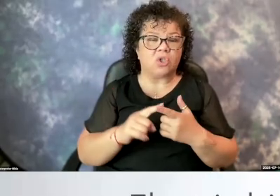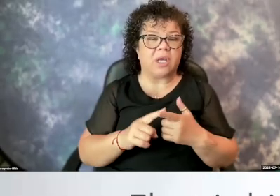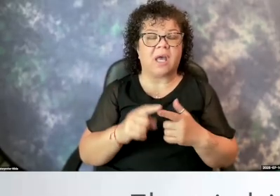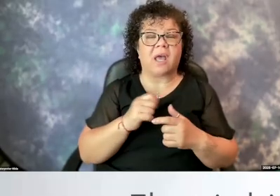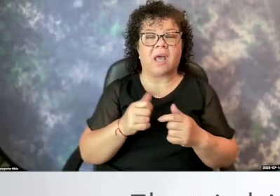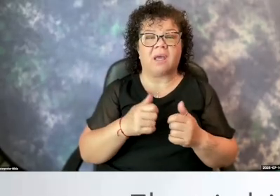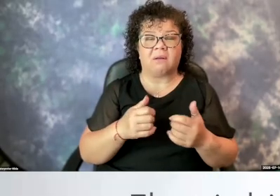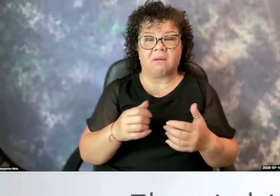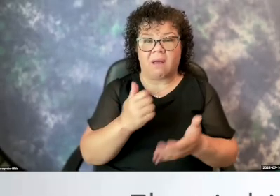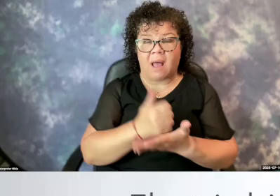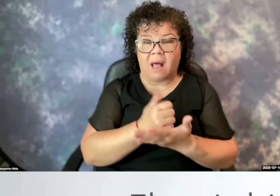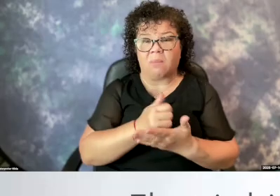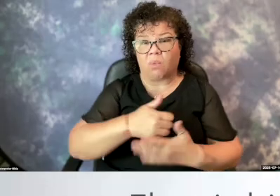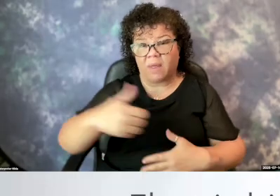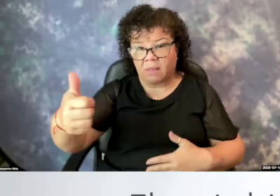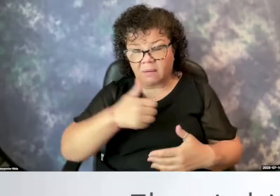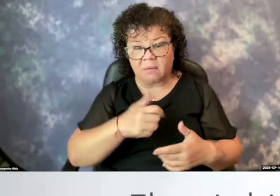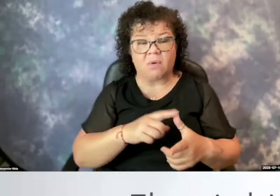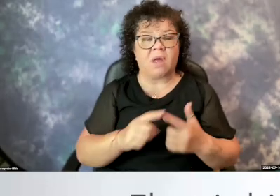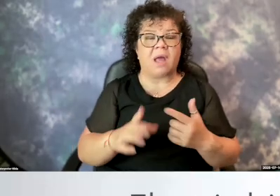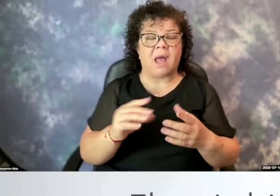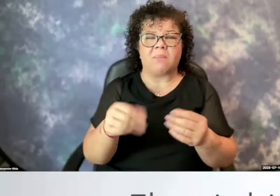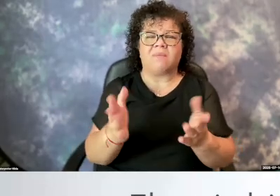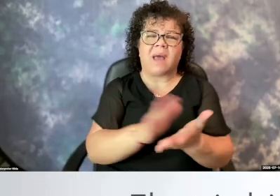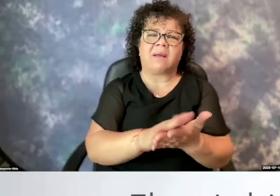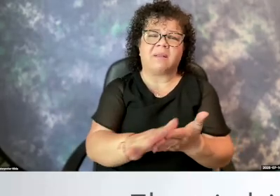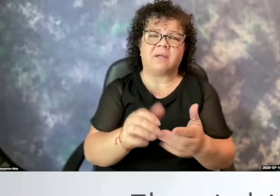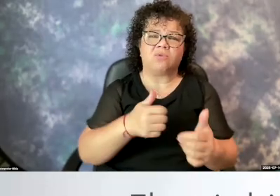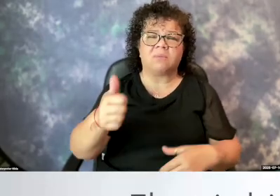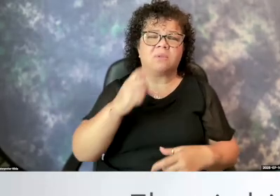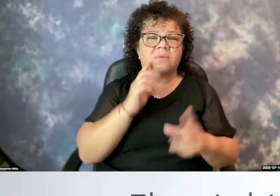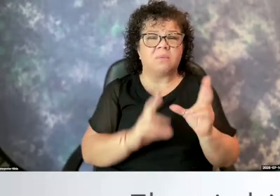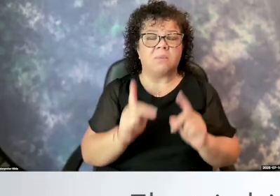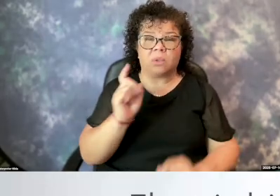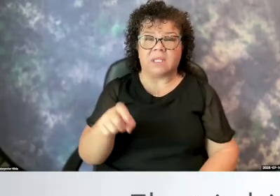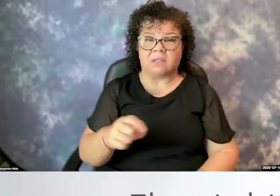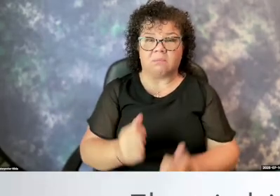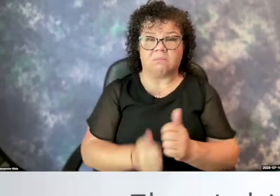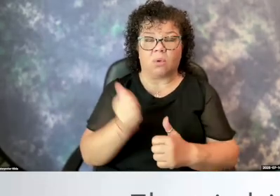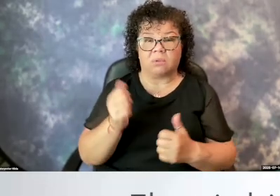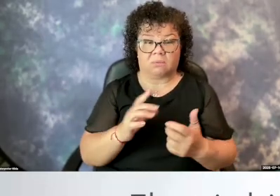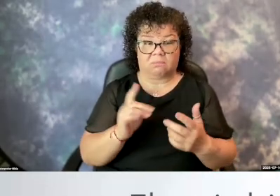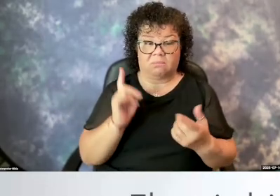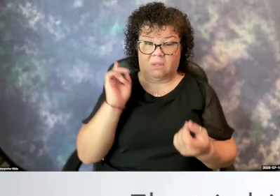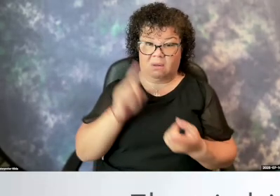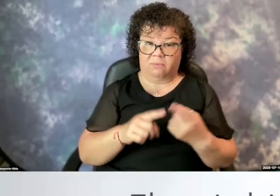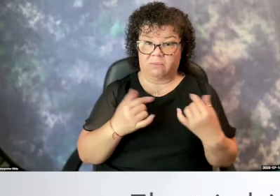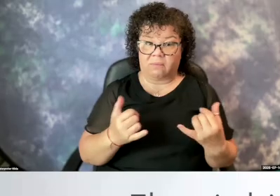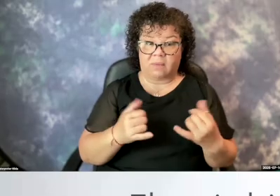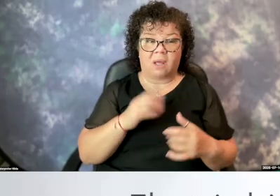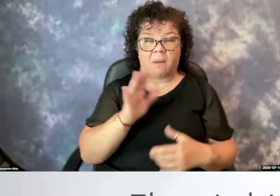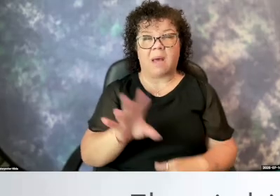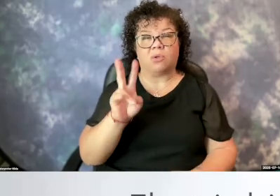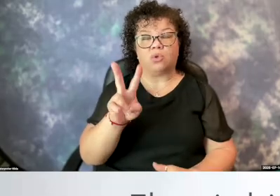gas emissions, vehicle miles traveled, and providing access to clean transportation options for residents who need it the